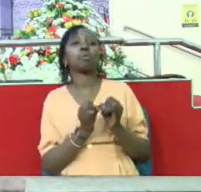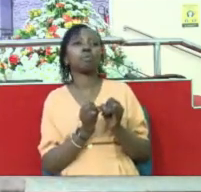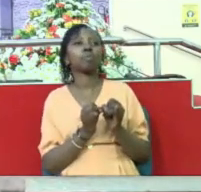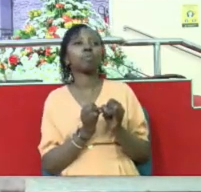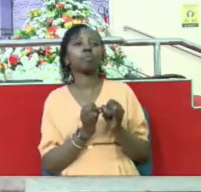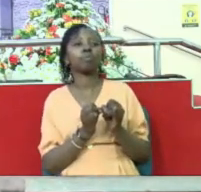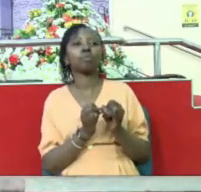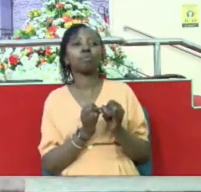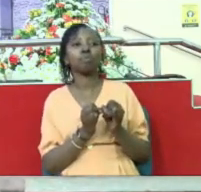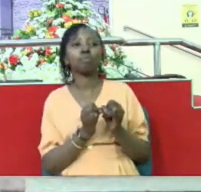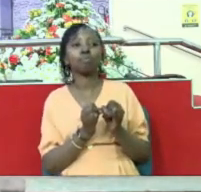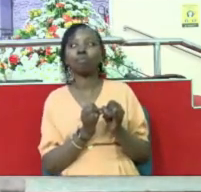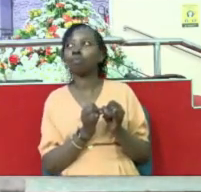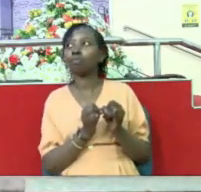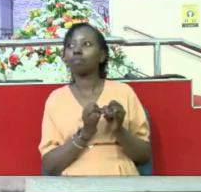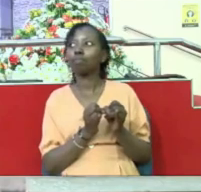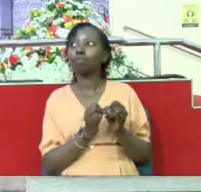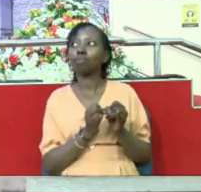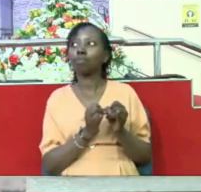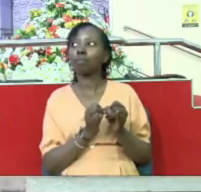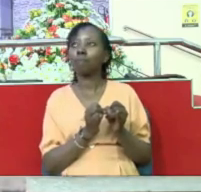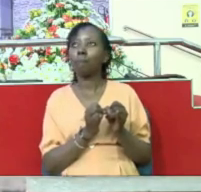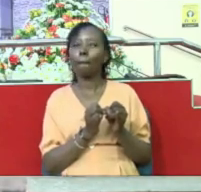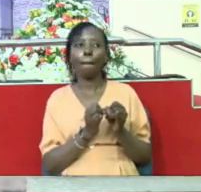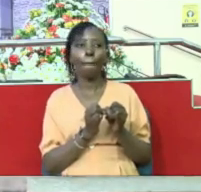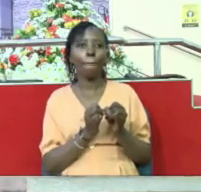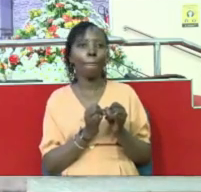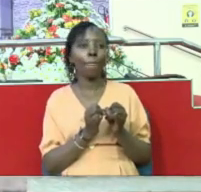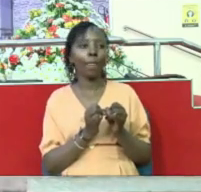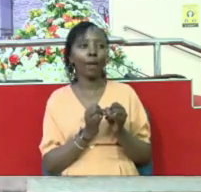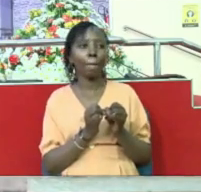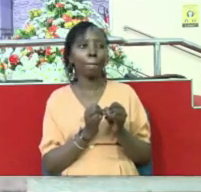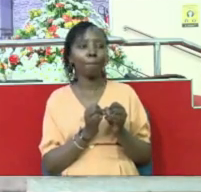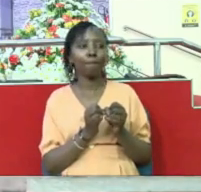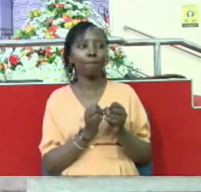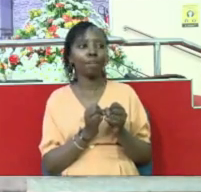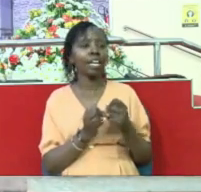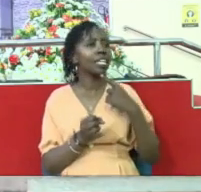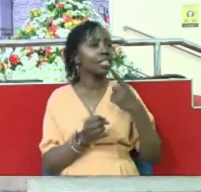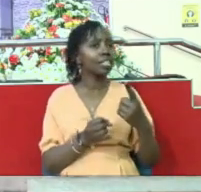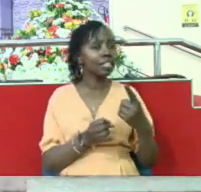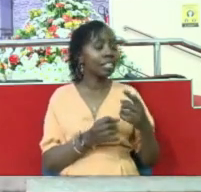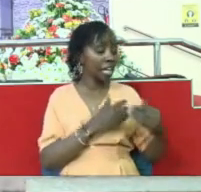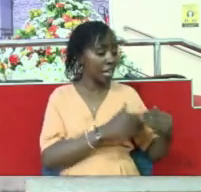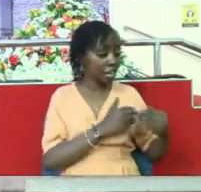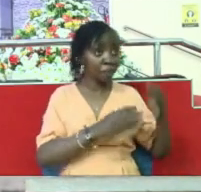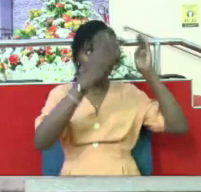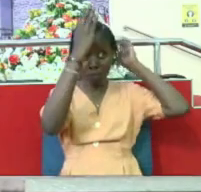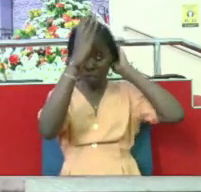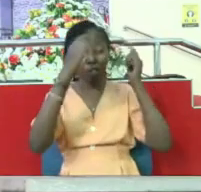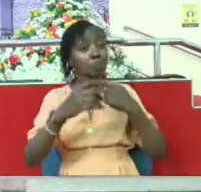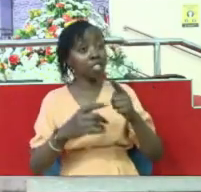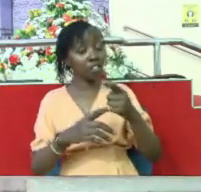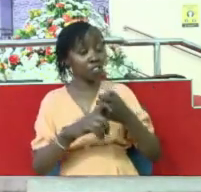set every one of us free. Tufunguane. Tuwekane huru. Mwambie Bishop anasema, kutoka leo.